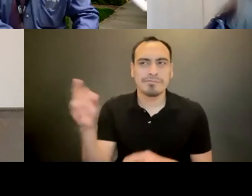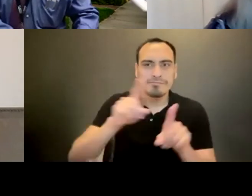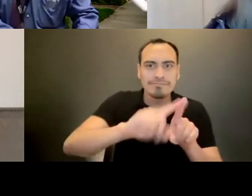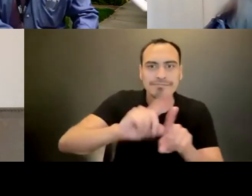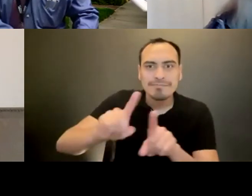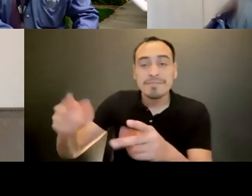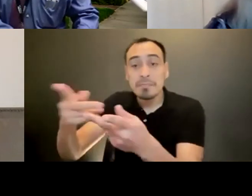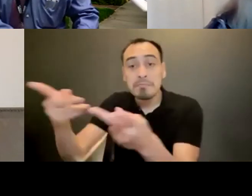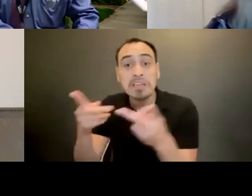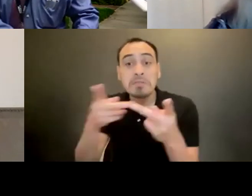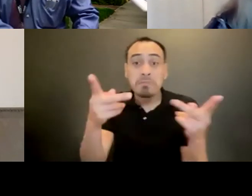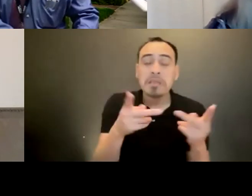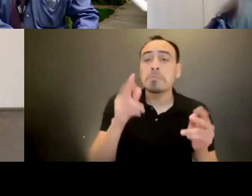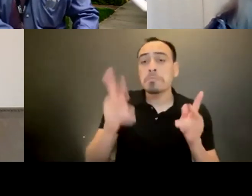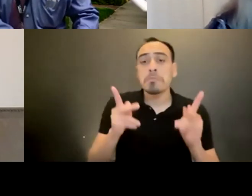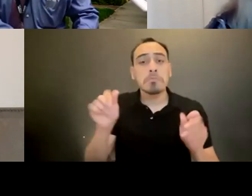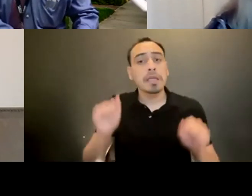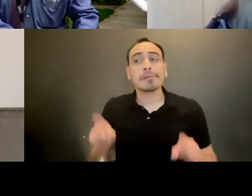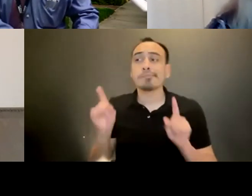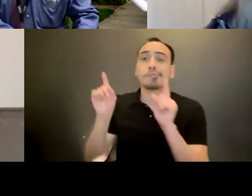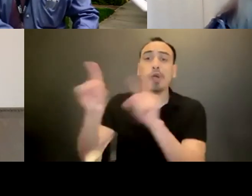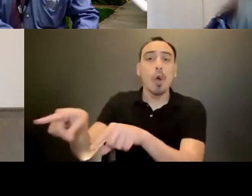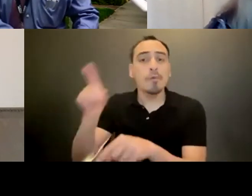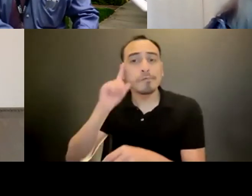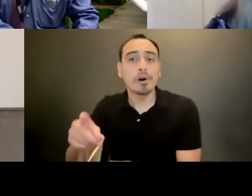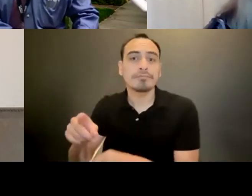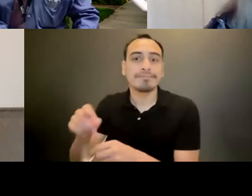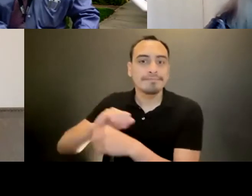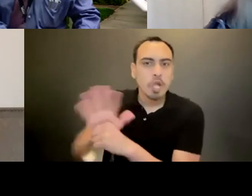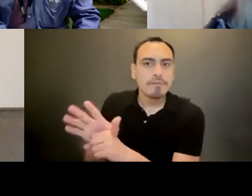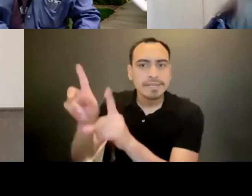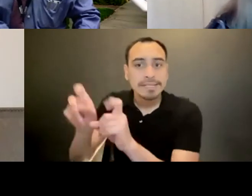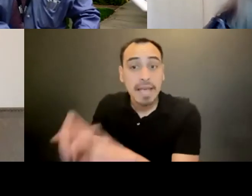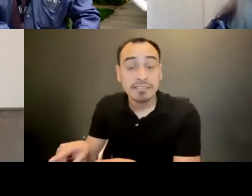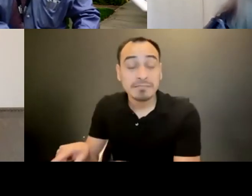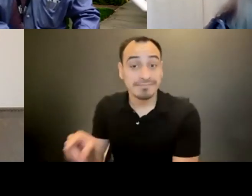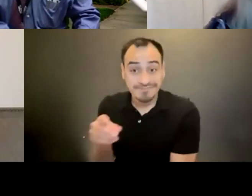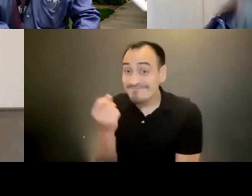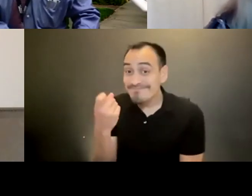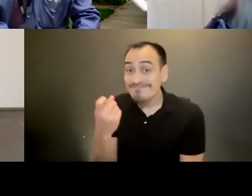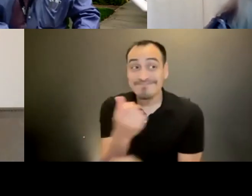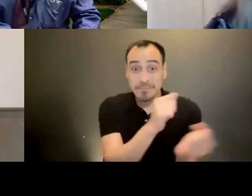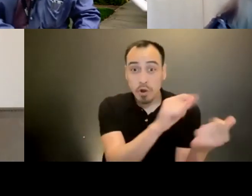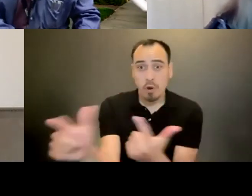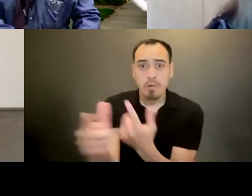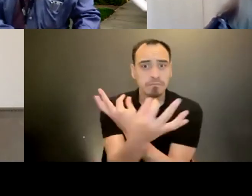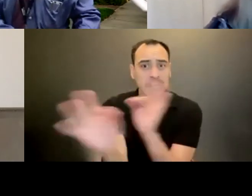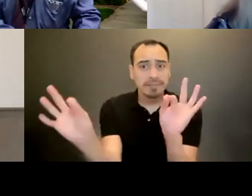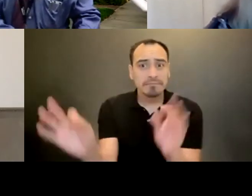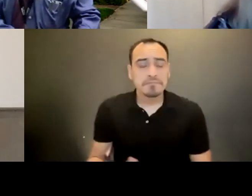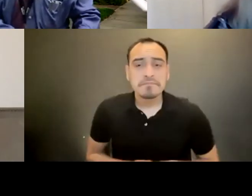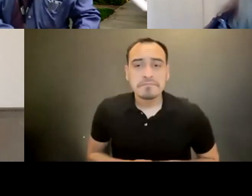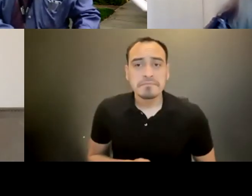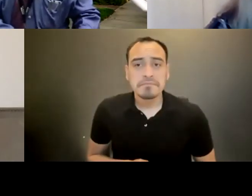go to get the tests run, and it's free to the public. So being able